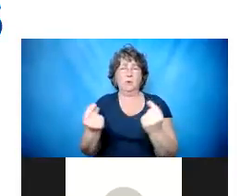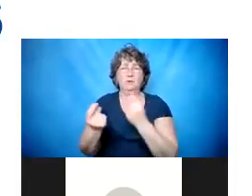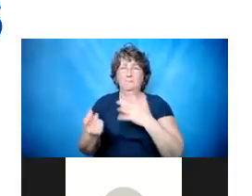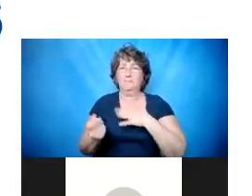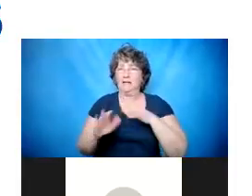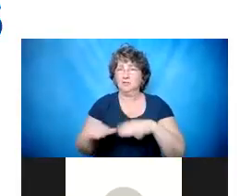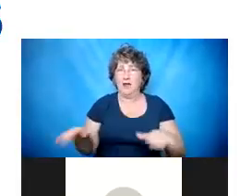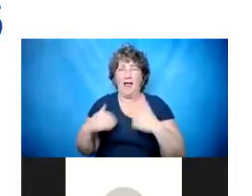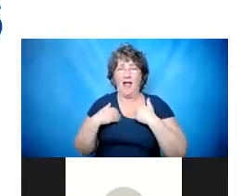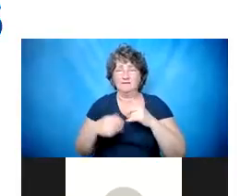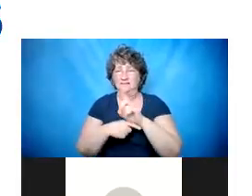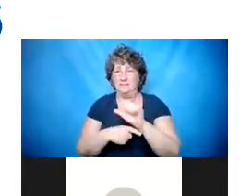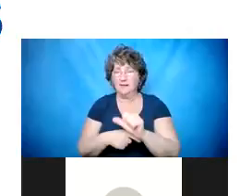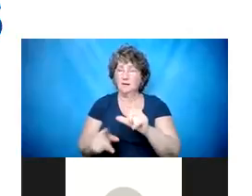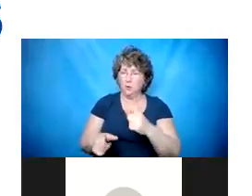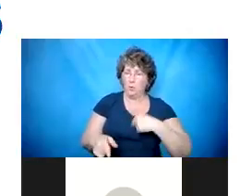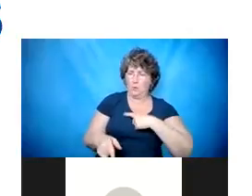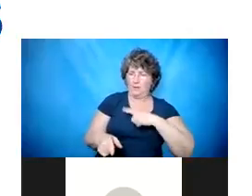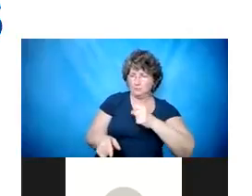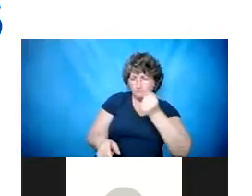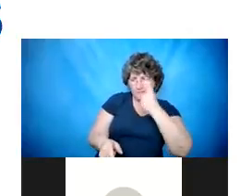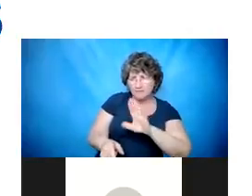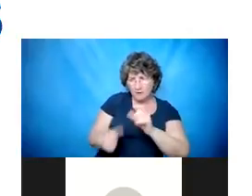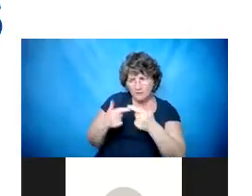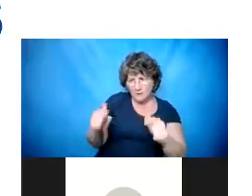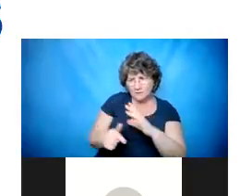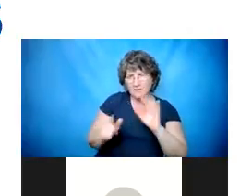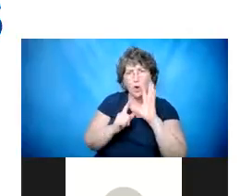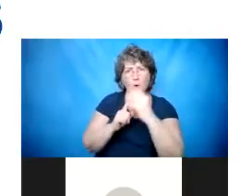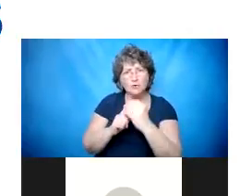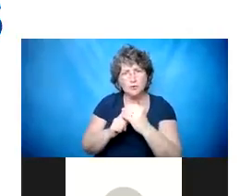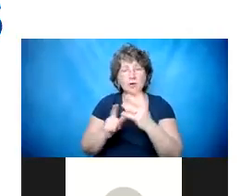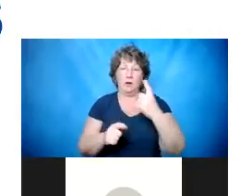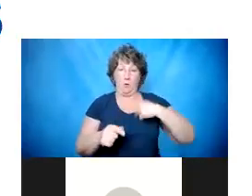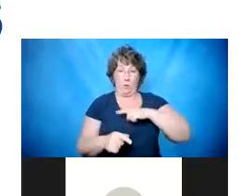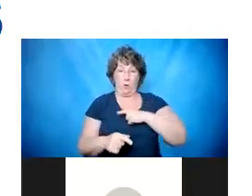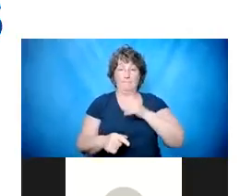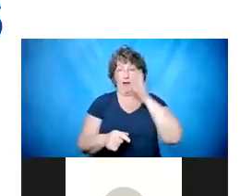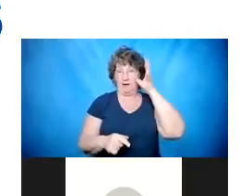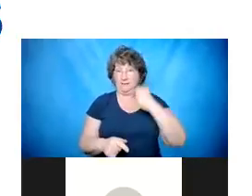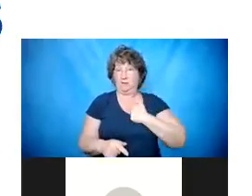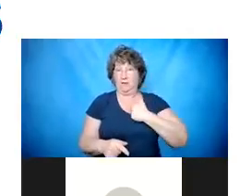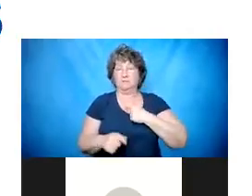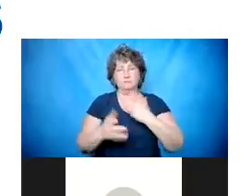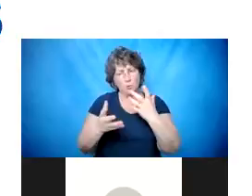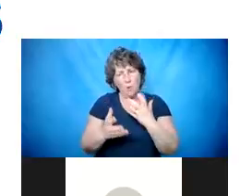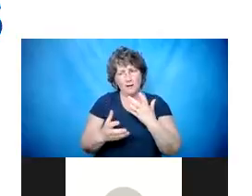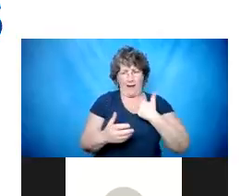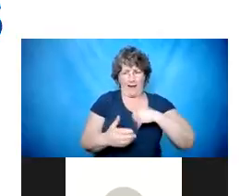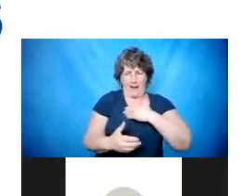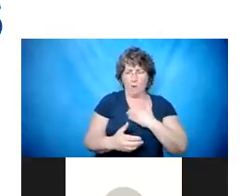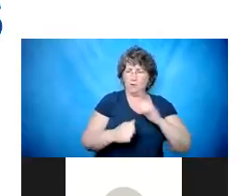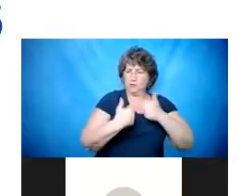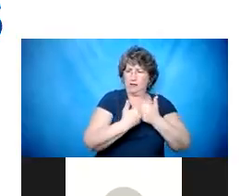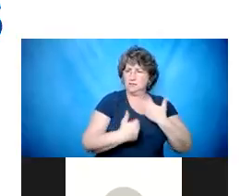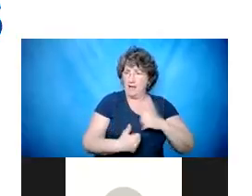As parents ourselves, we are able to share our own experiences, our own challenges, but also our successes. It's